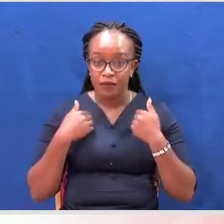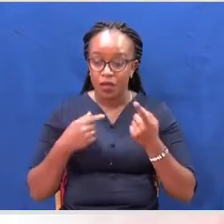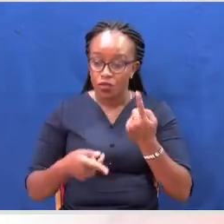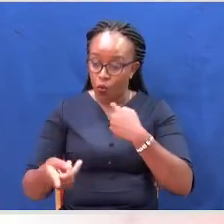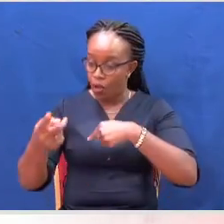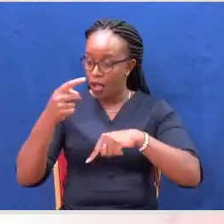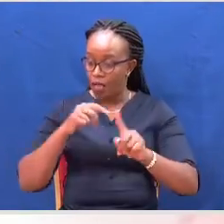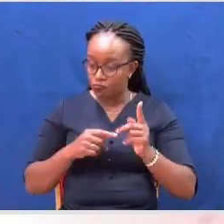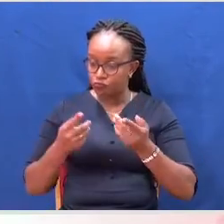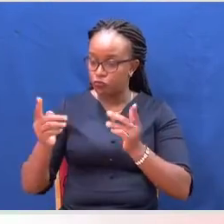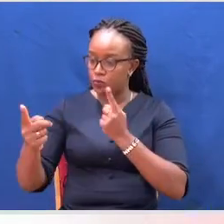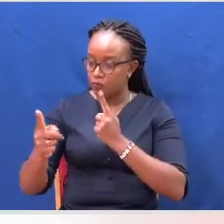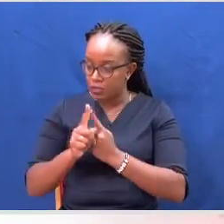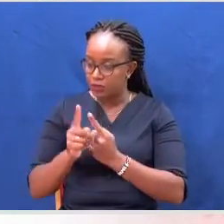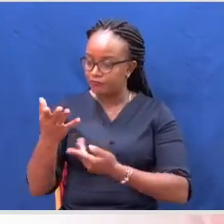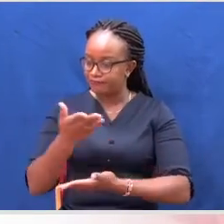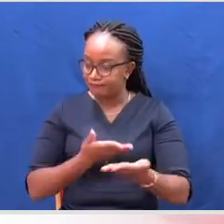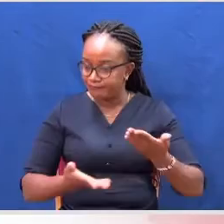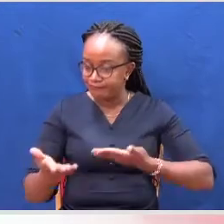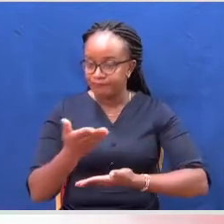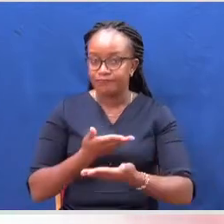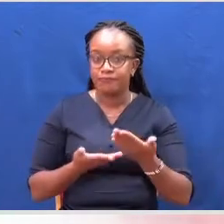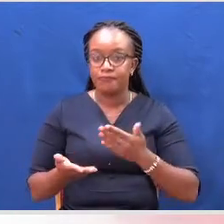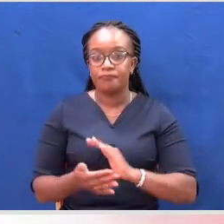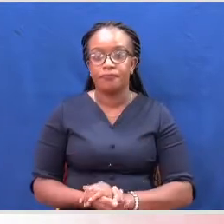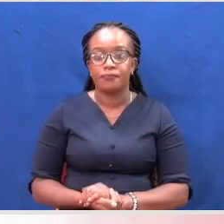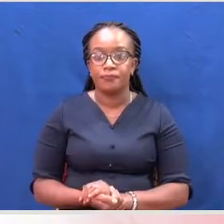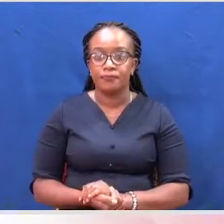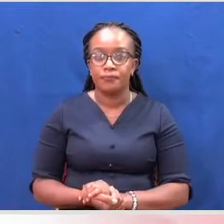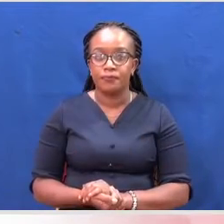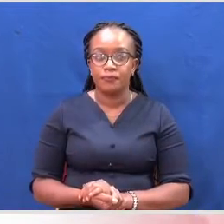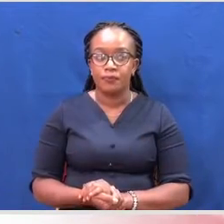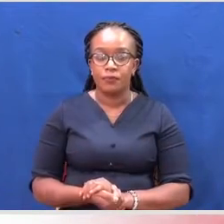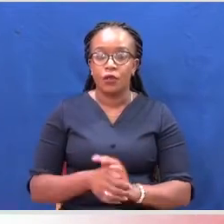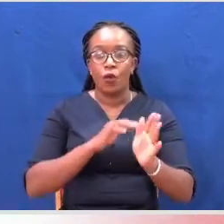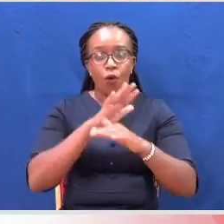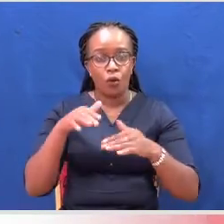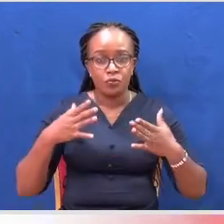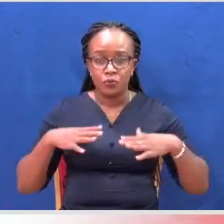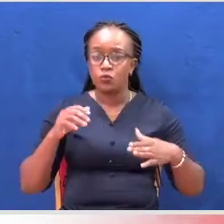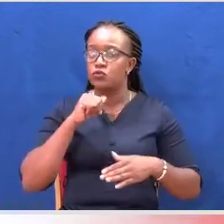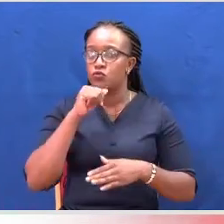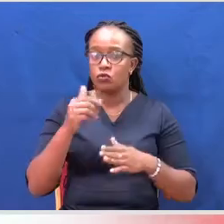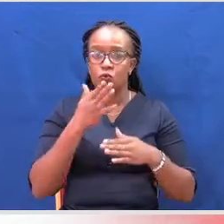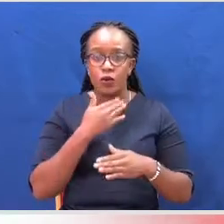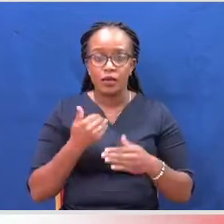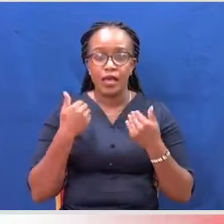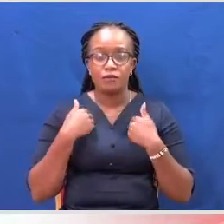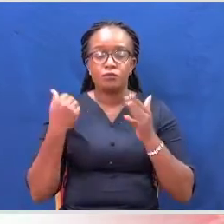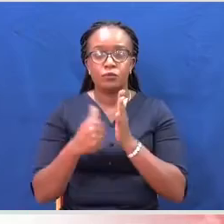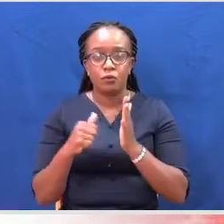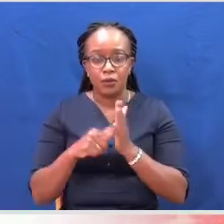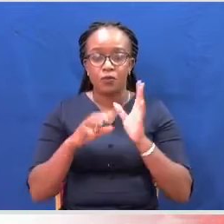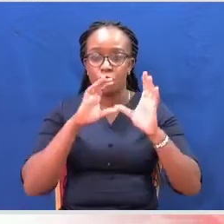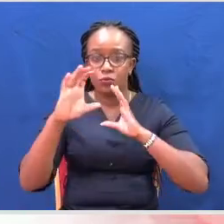tuonge. Muite mimi, muite deputy, muite chief officer, so that we don't have a breakdown communication. Yeah, I want you